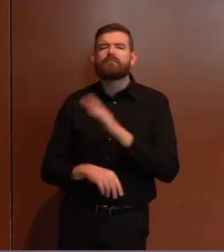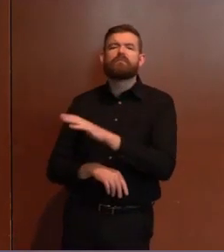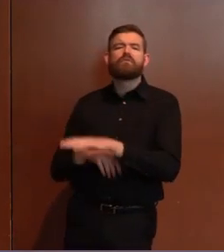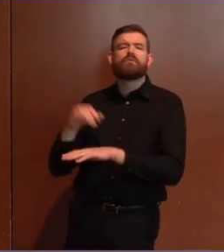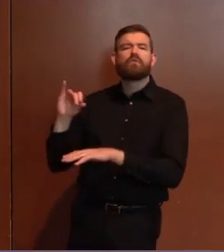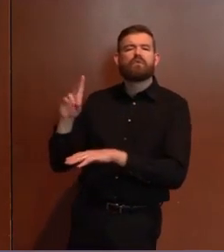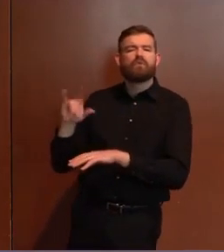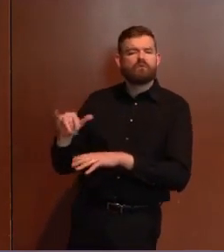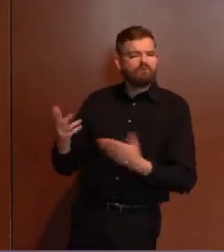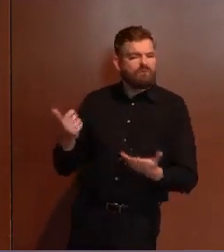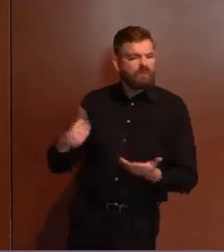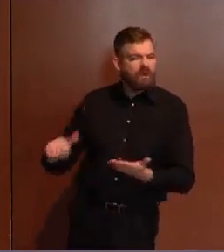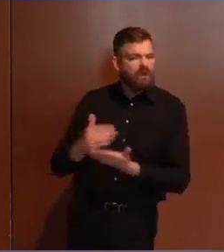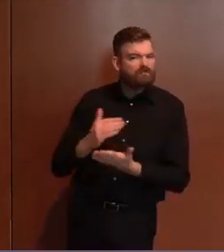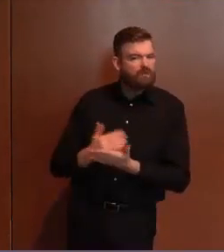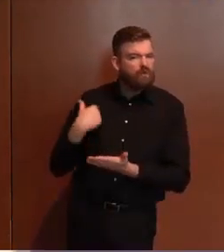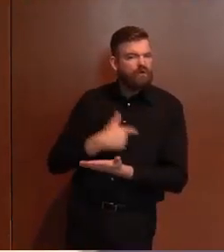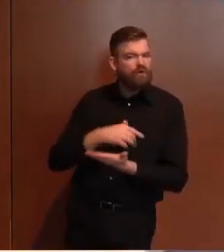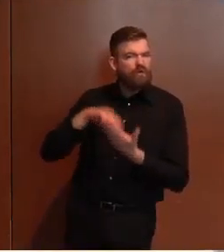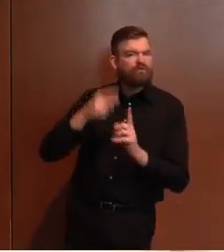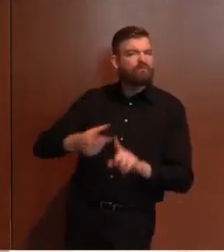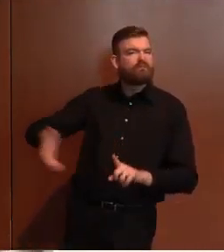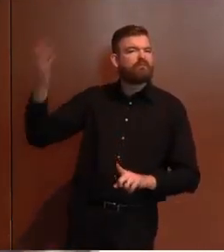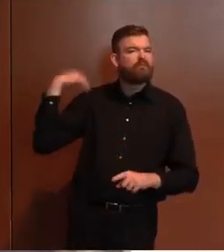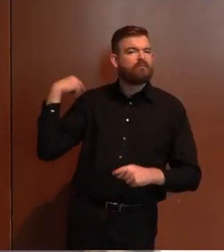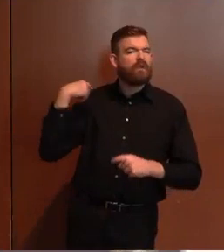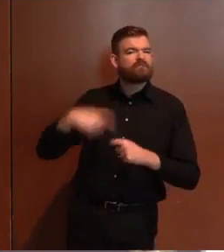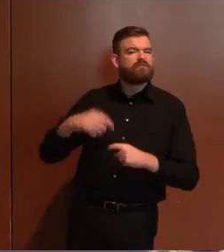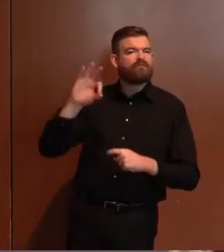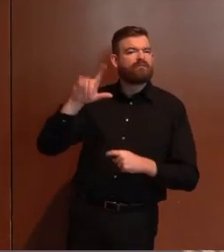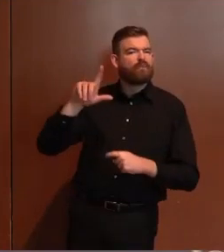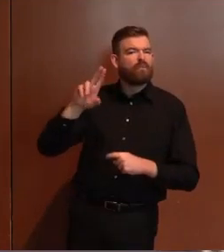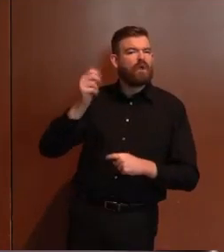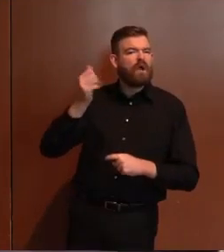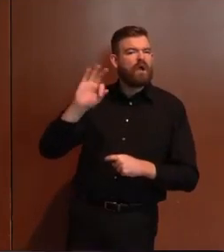other pandemics? Sure. First of all, the fact that we're sitting here